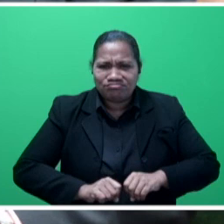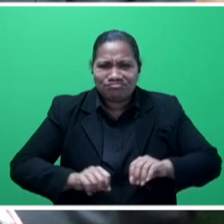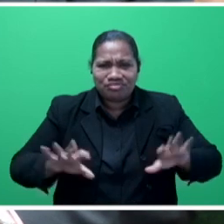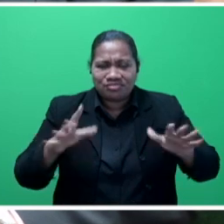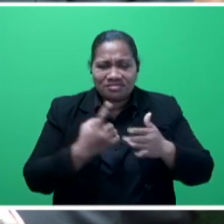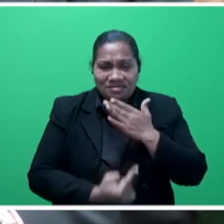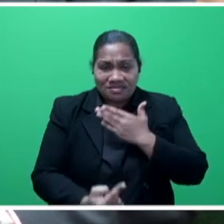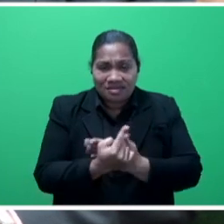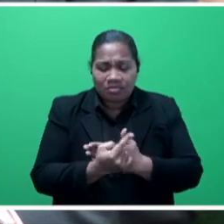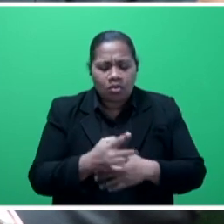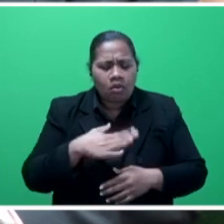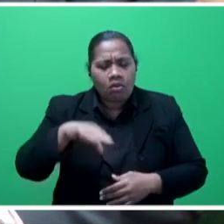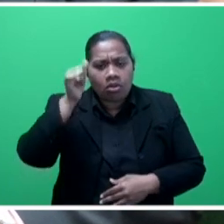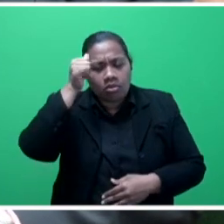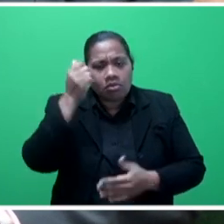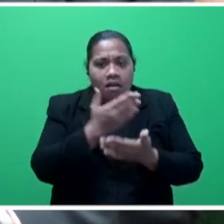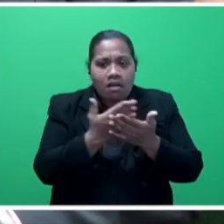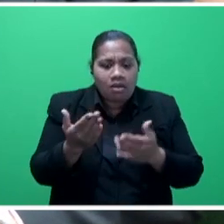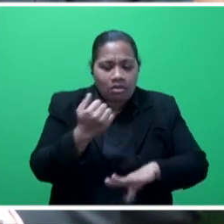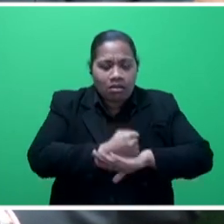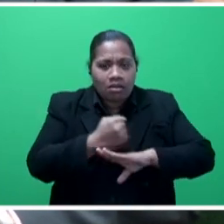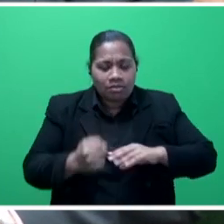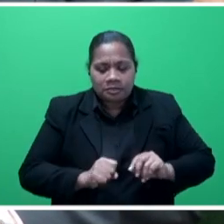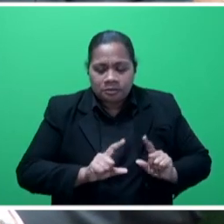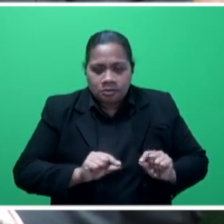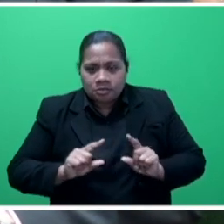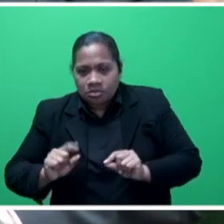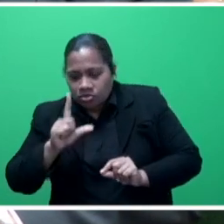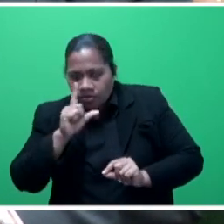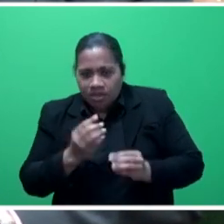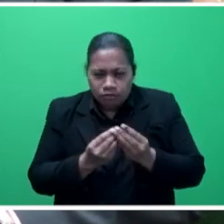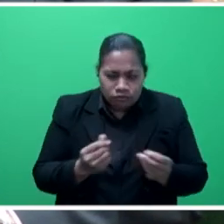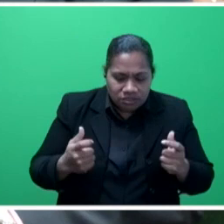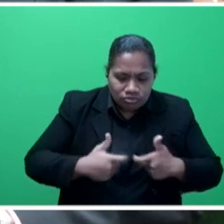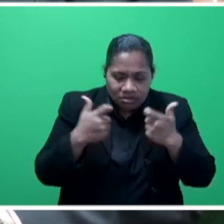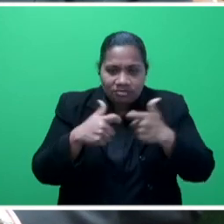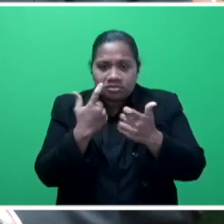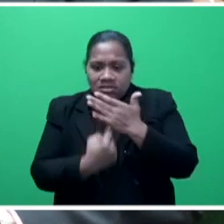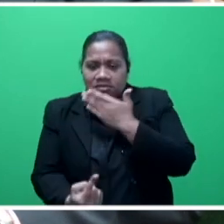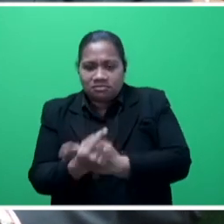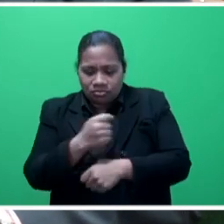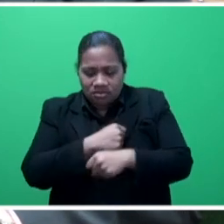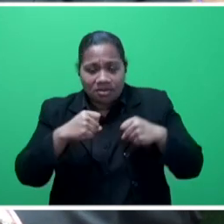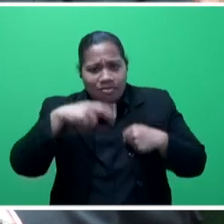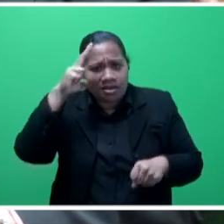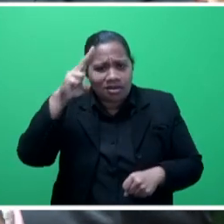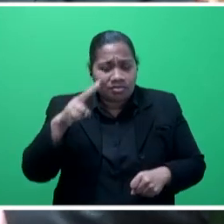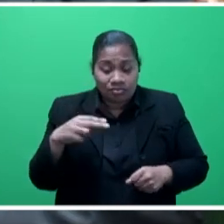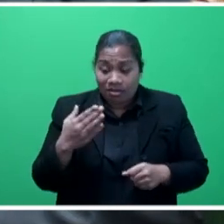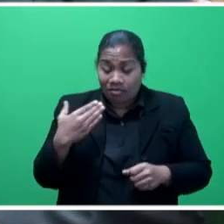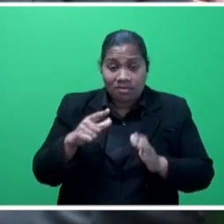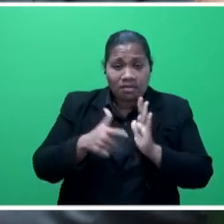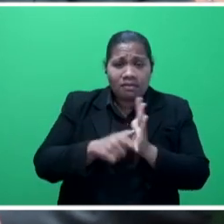how decisively the government acted to address the challenges that befell on our nation. And during that time, and if